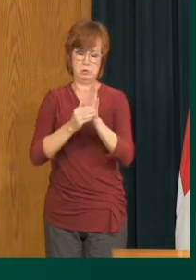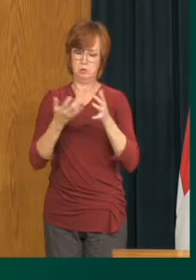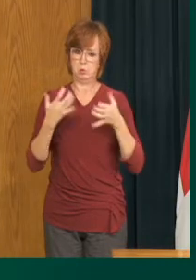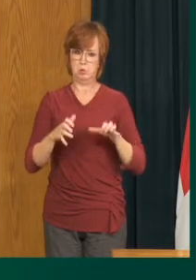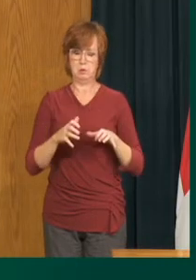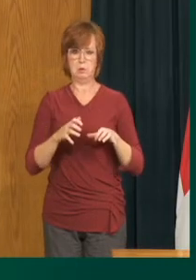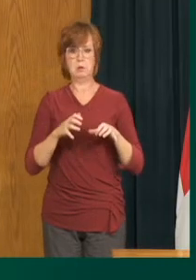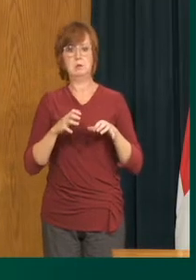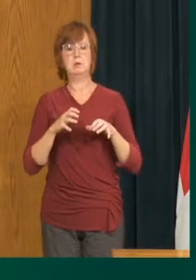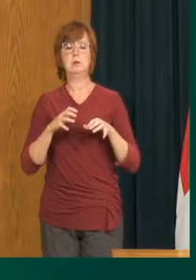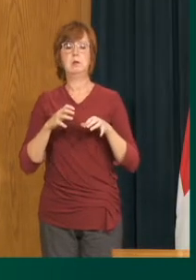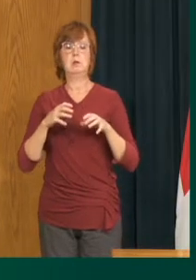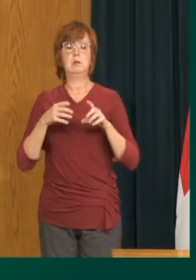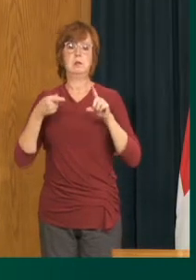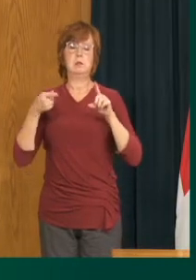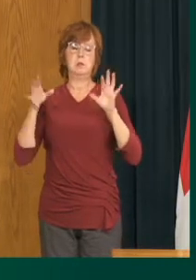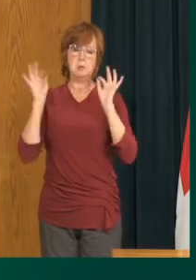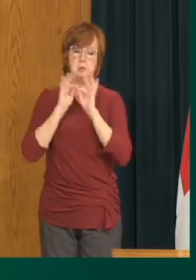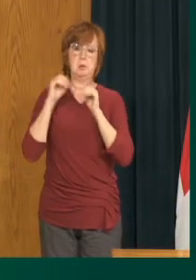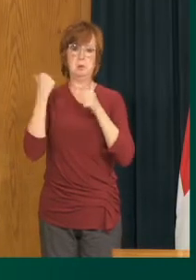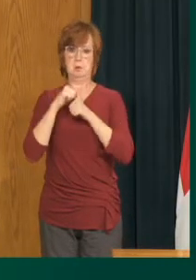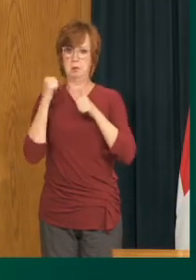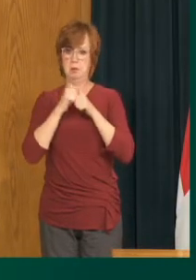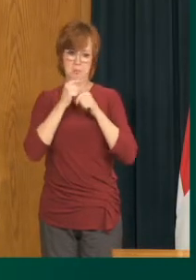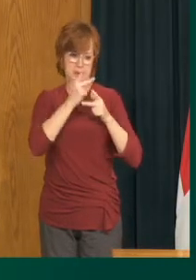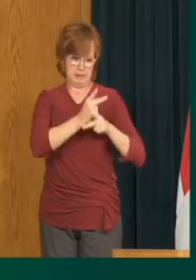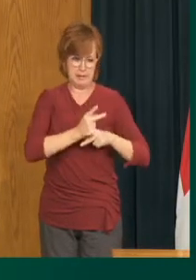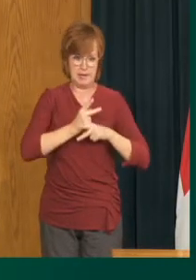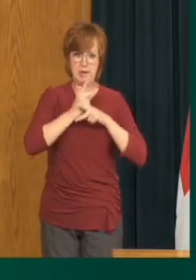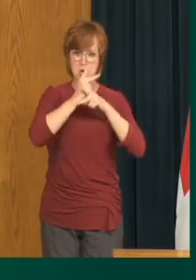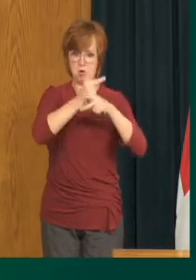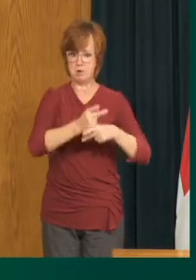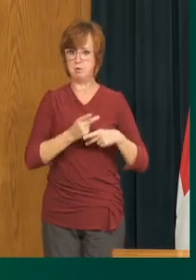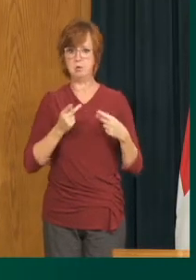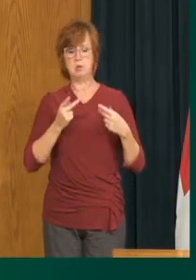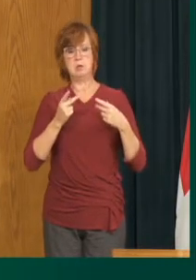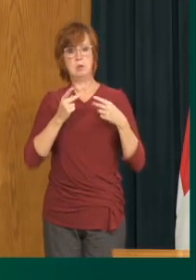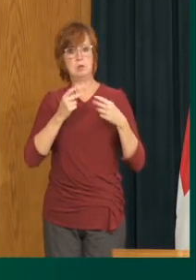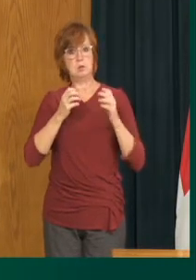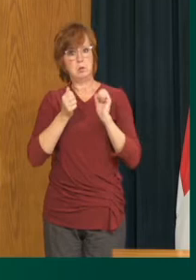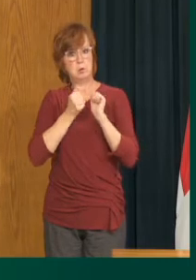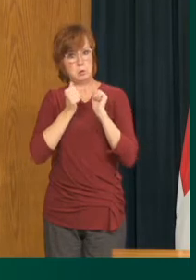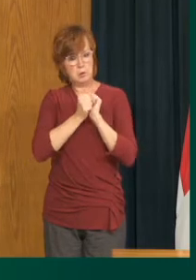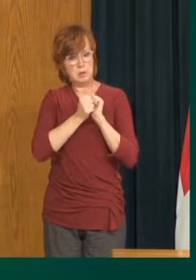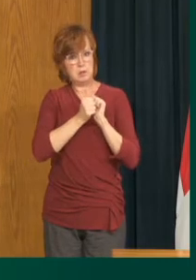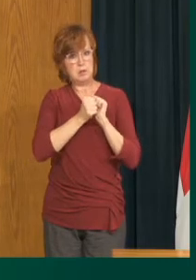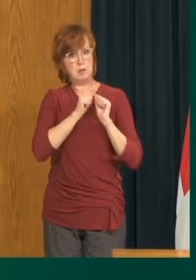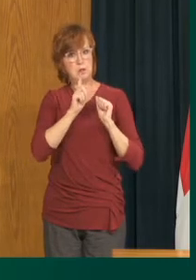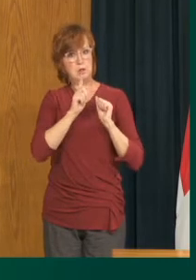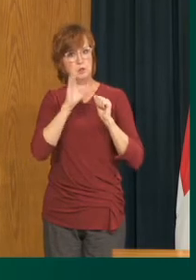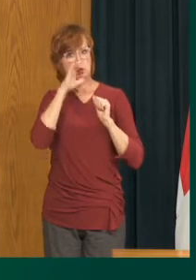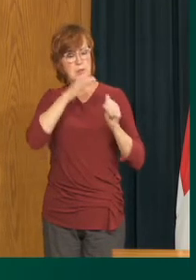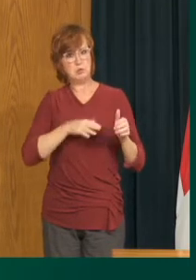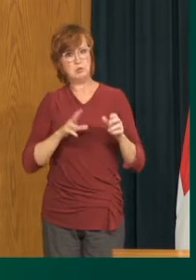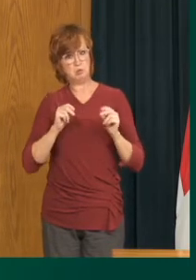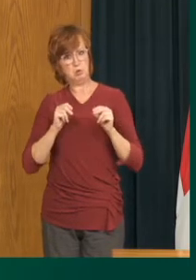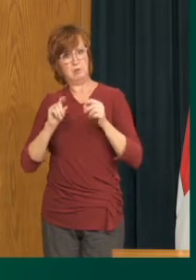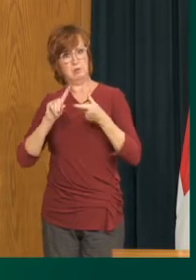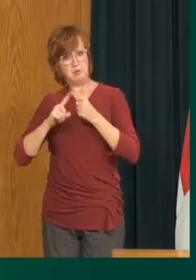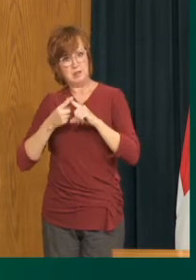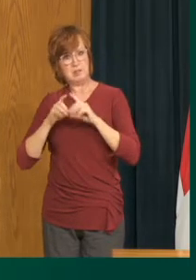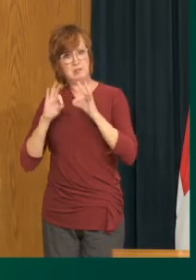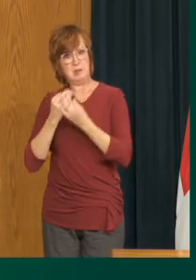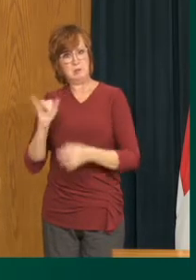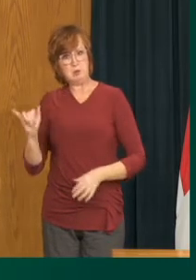just visiting with our family and friends. That's how we will keep businesses and services and activities in this province